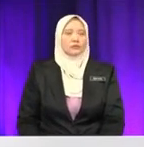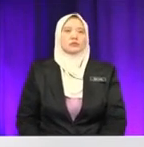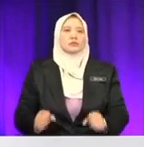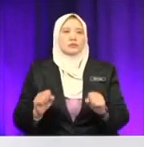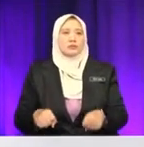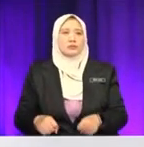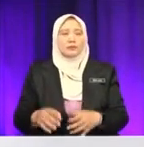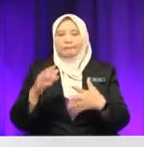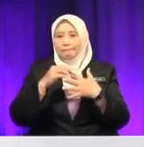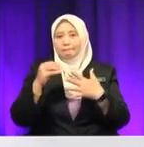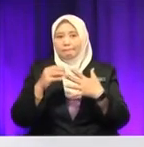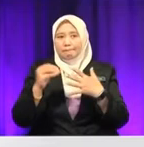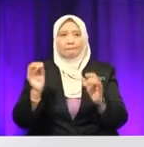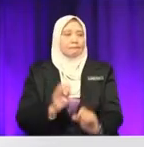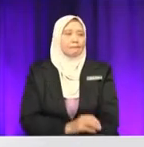your choices. Over to you.